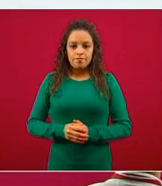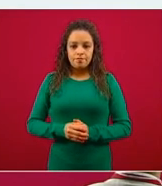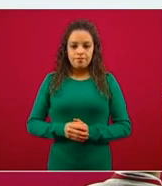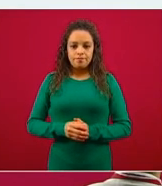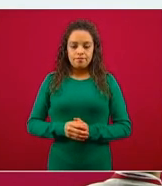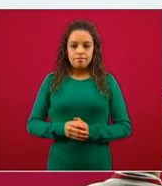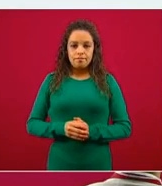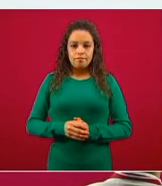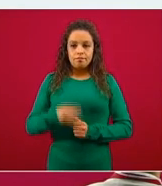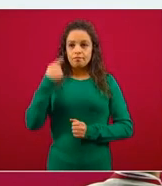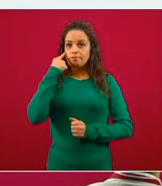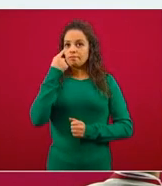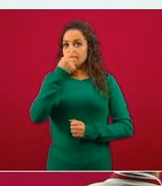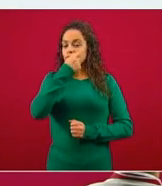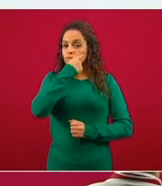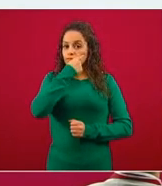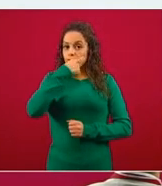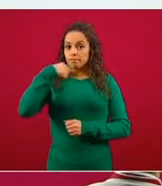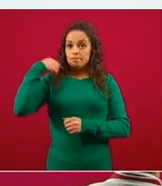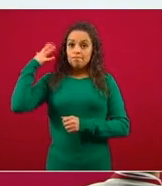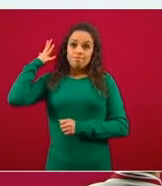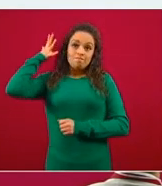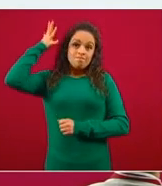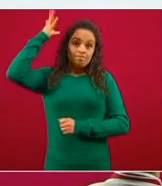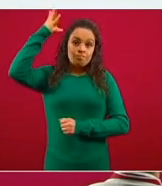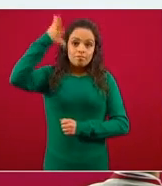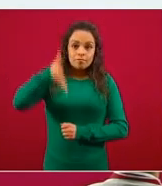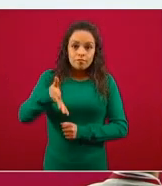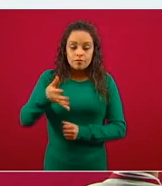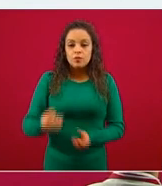And here what we see is the